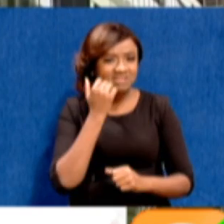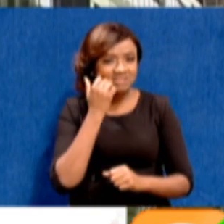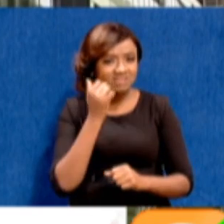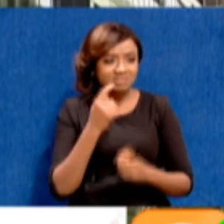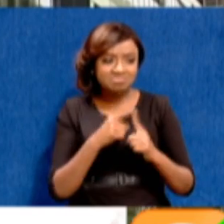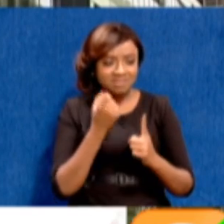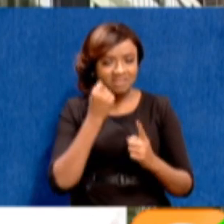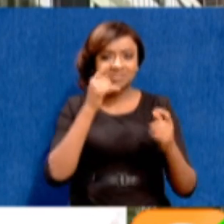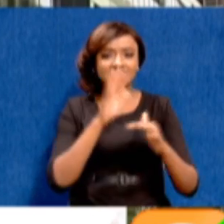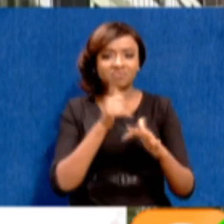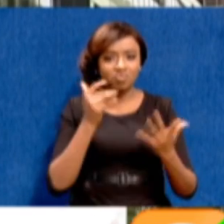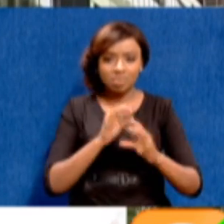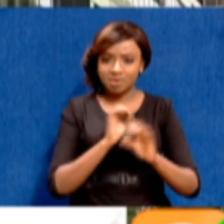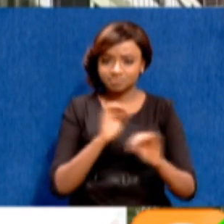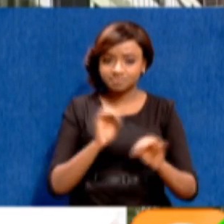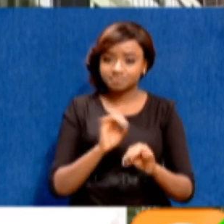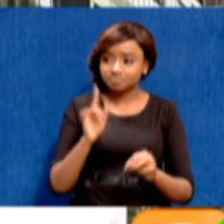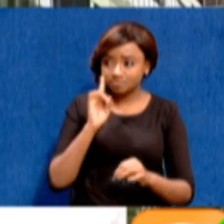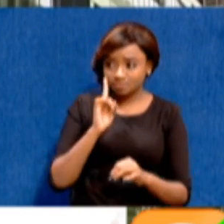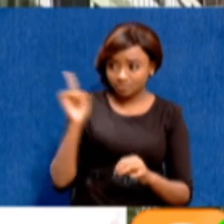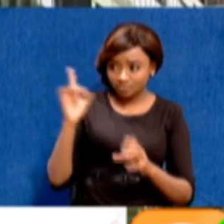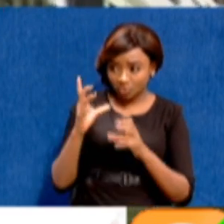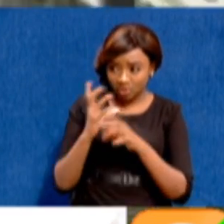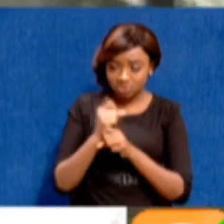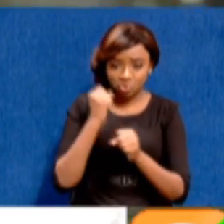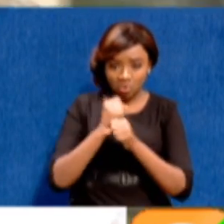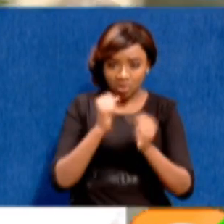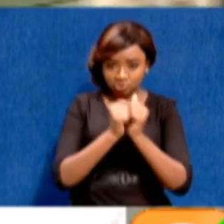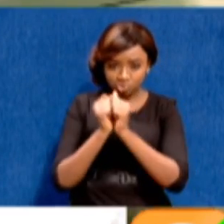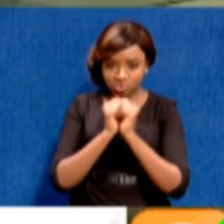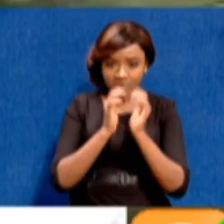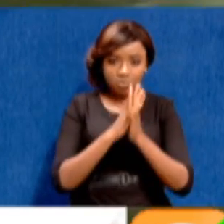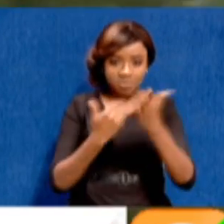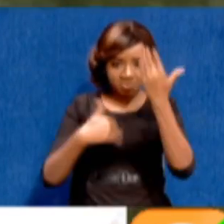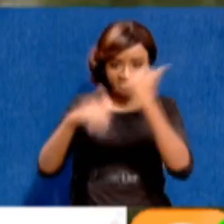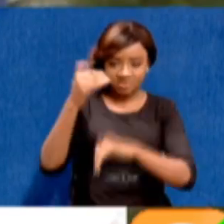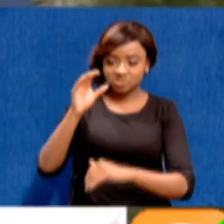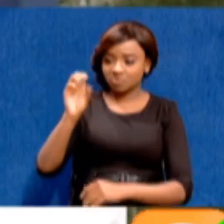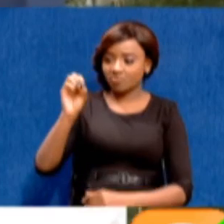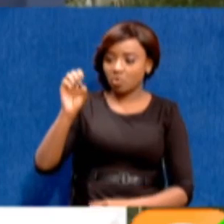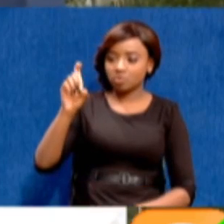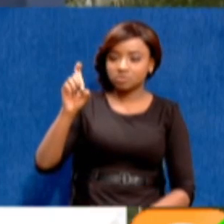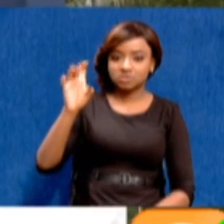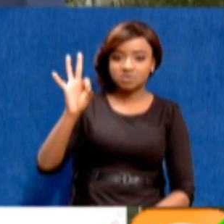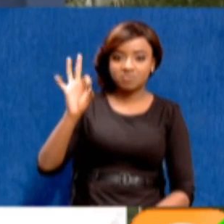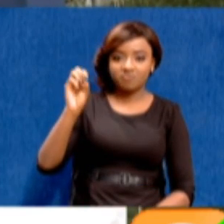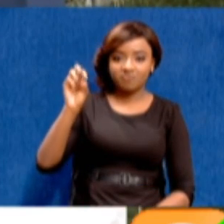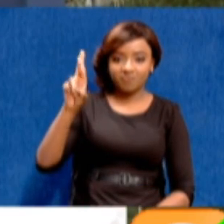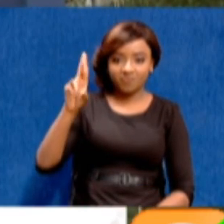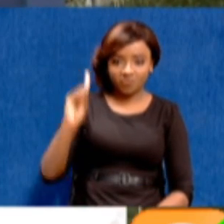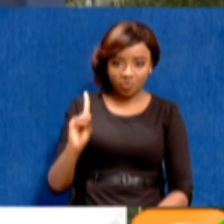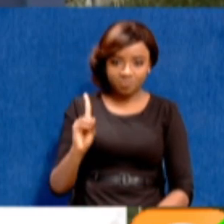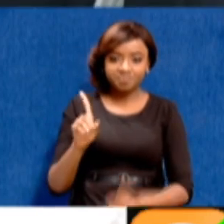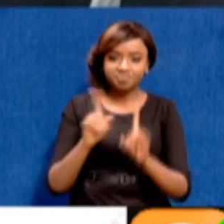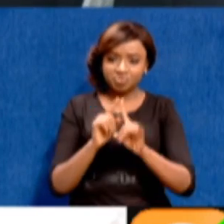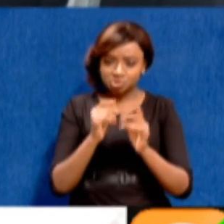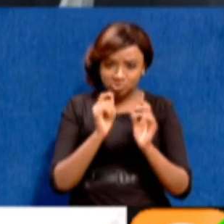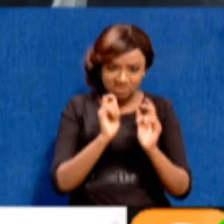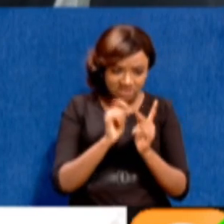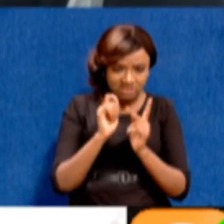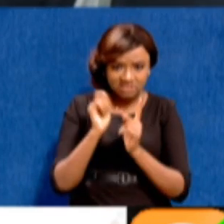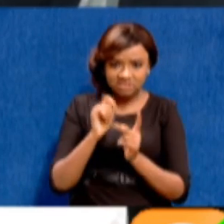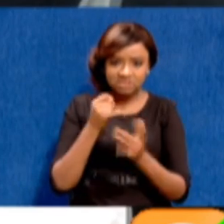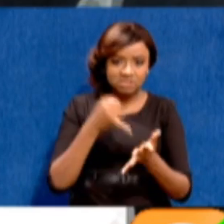it occurred. AstraZeneca is developing the vaccine alongside the University of Oxford, and late-stage trials are underway in